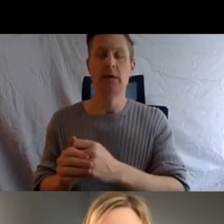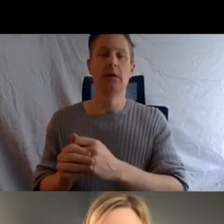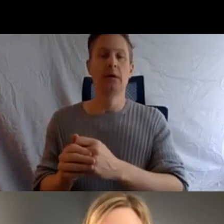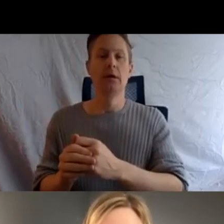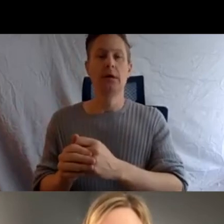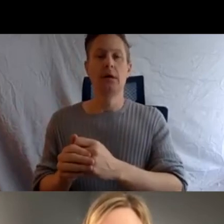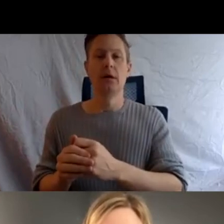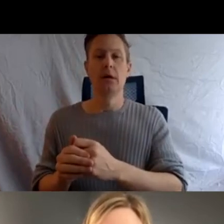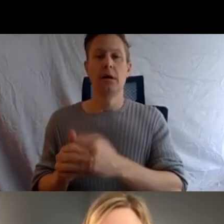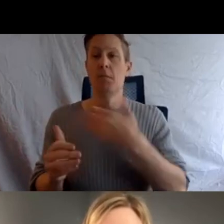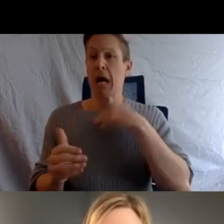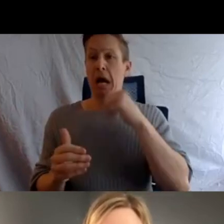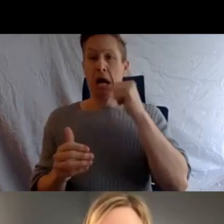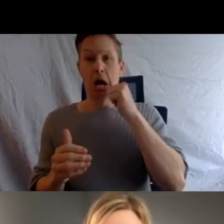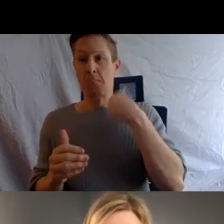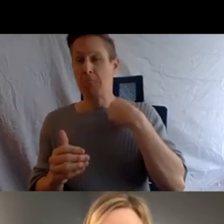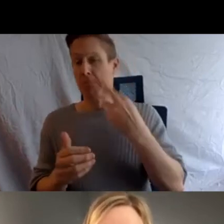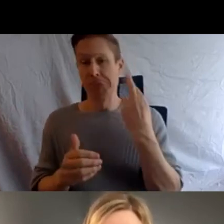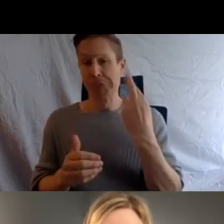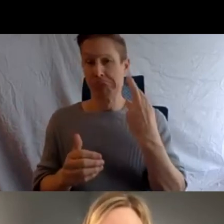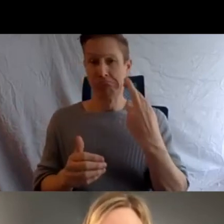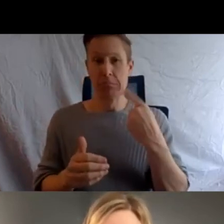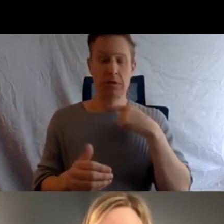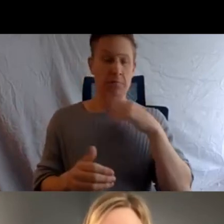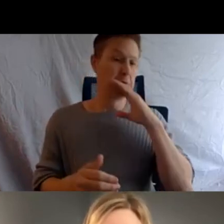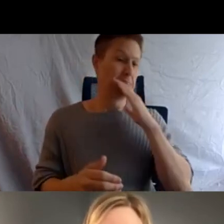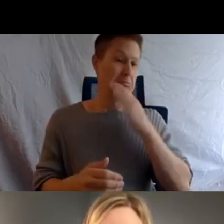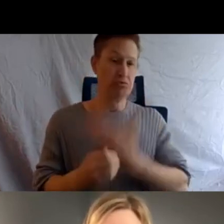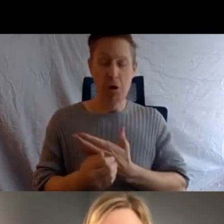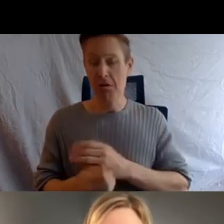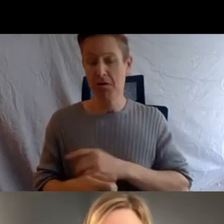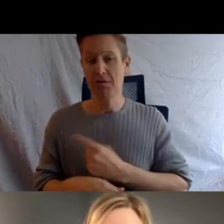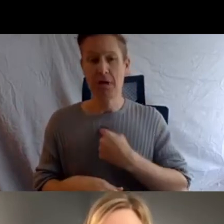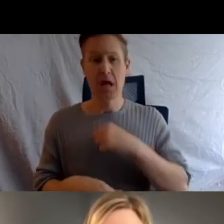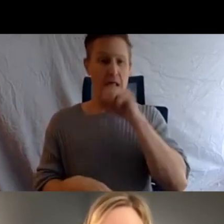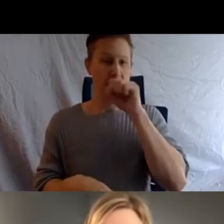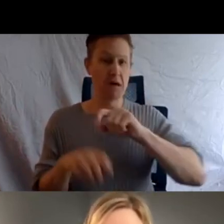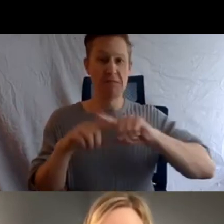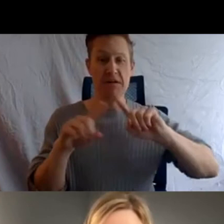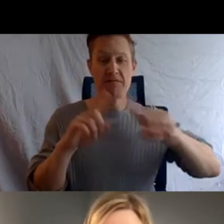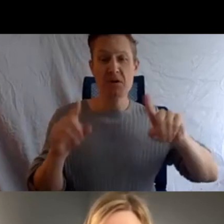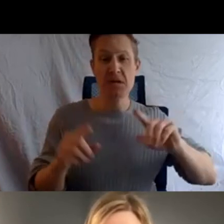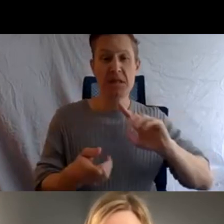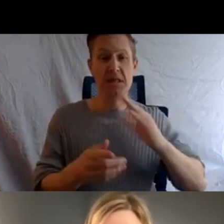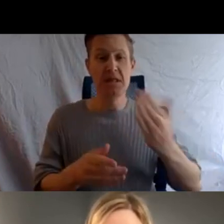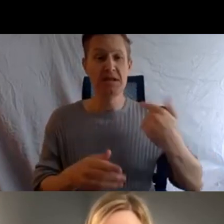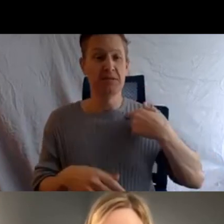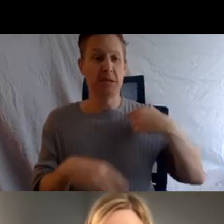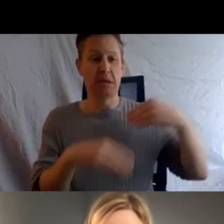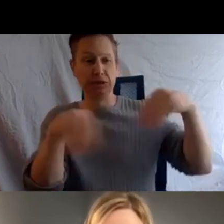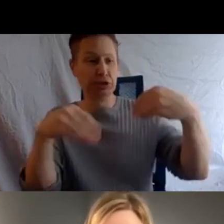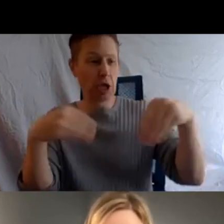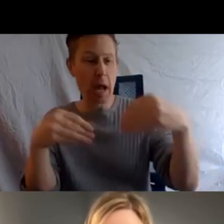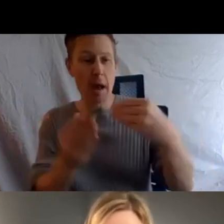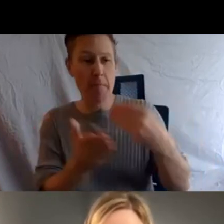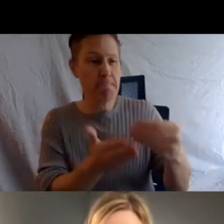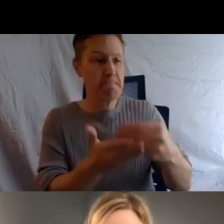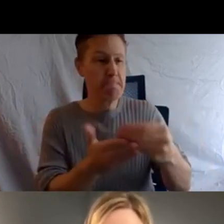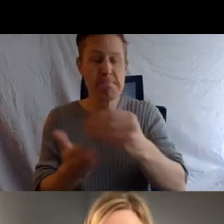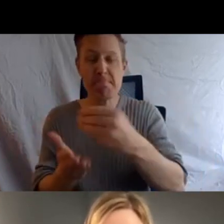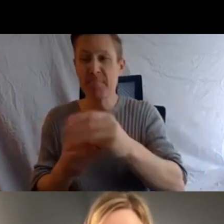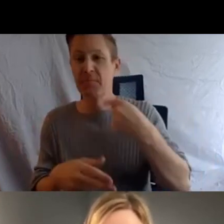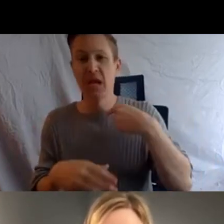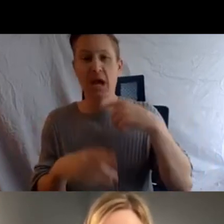I'm an aunt, I'm a best friend, I'm a daughter. I love all these different things. I love to shop, I love to travel, and I